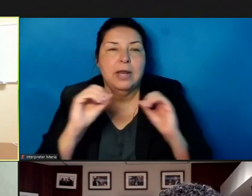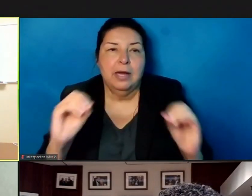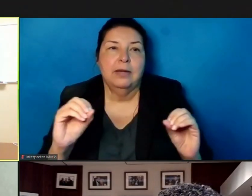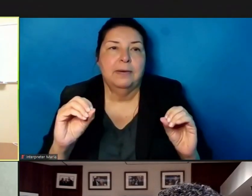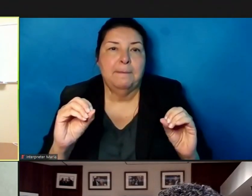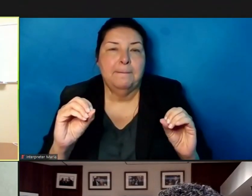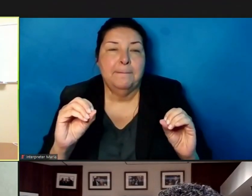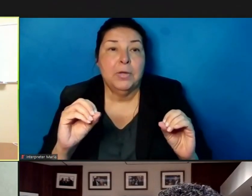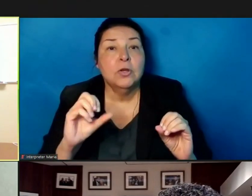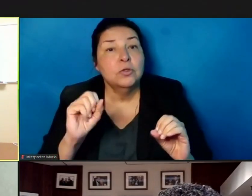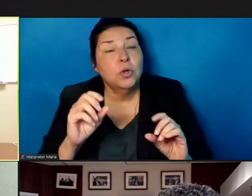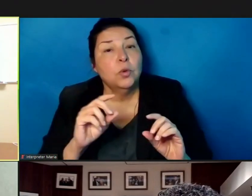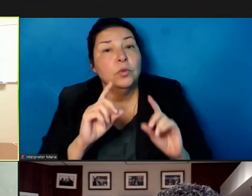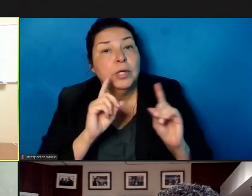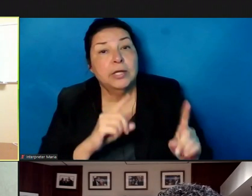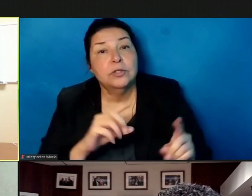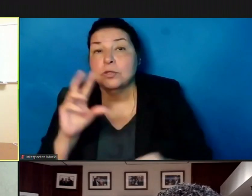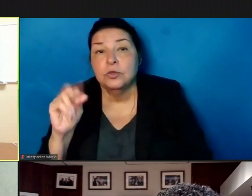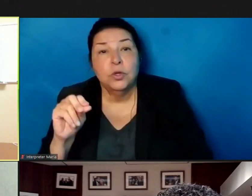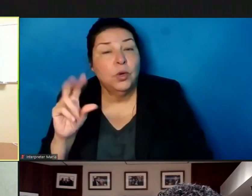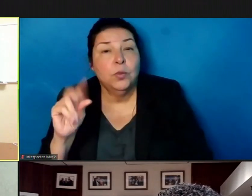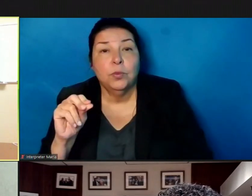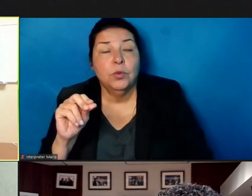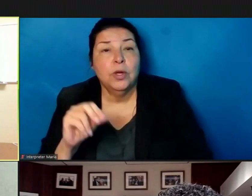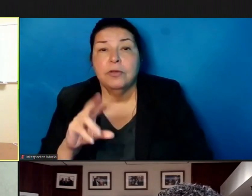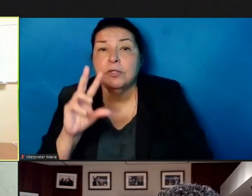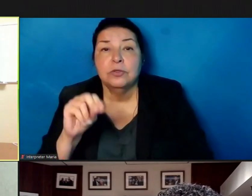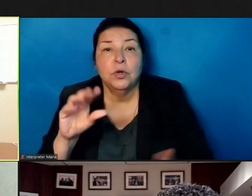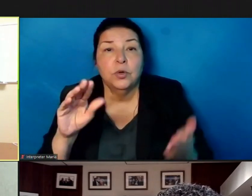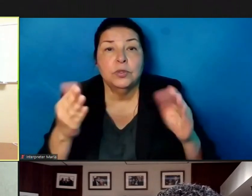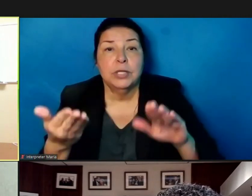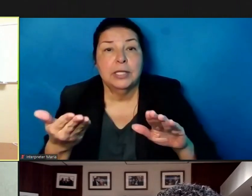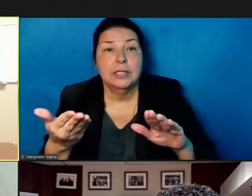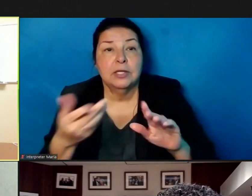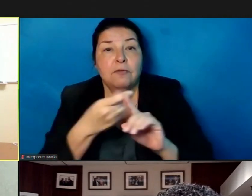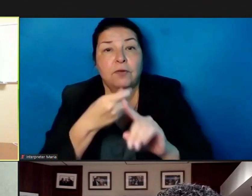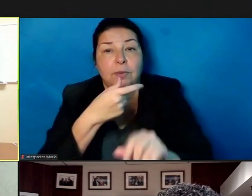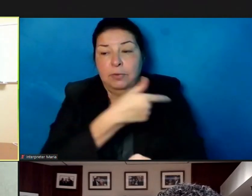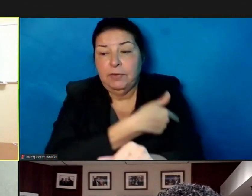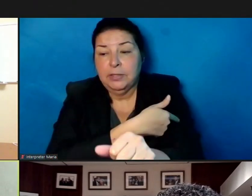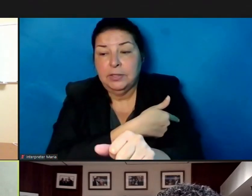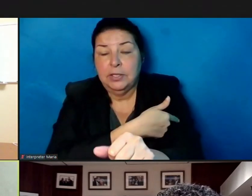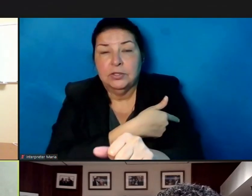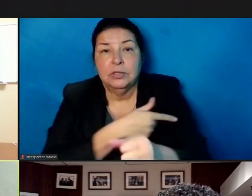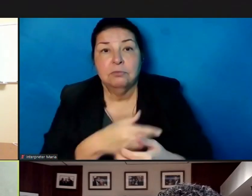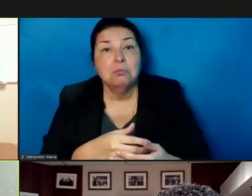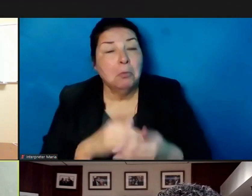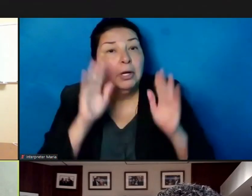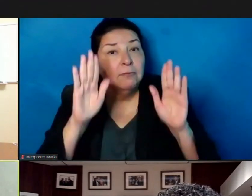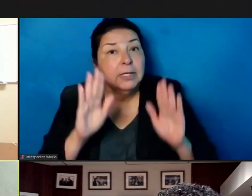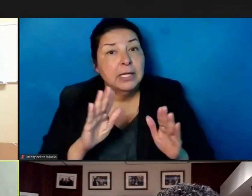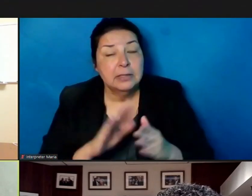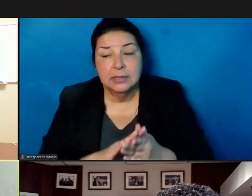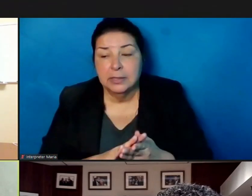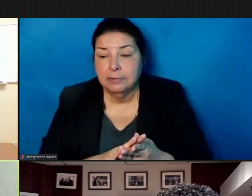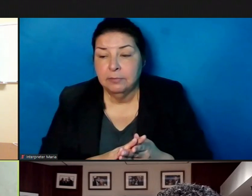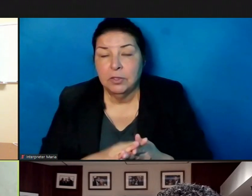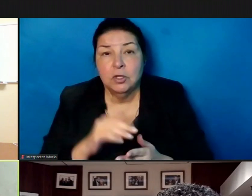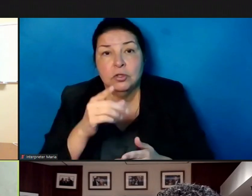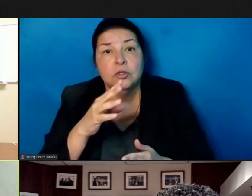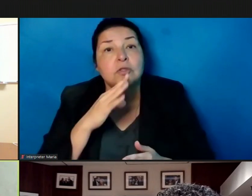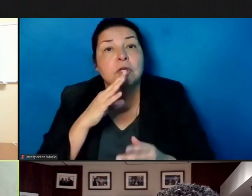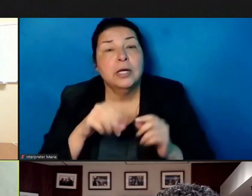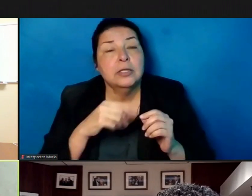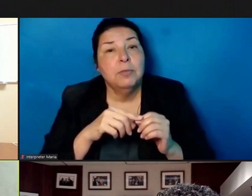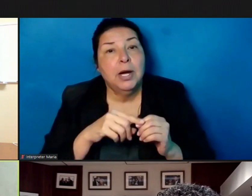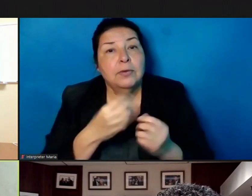So the answer is no, there have been no deaths from the vaccination. Okay, great. You talked a little bit